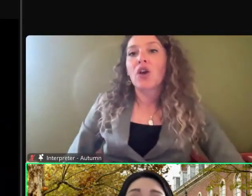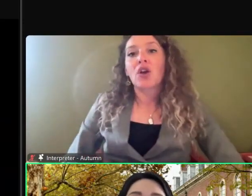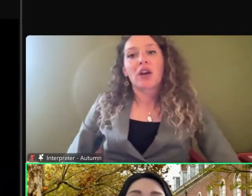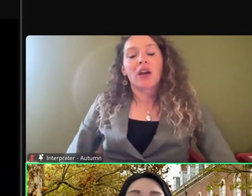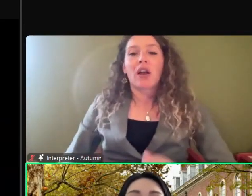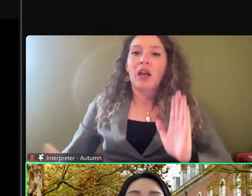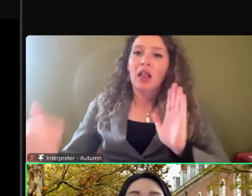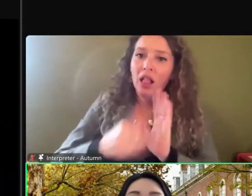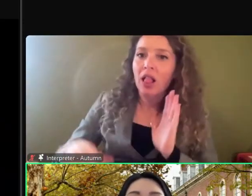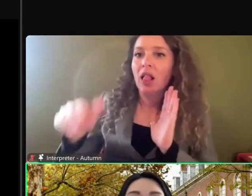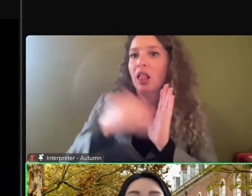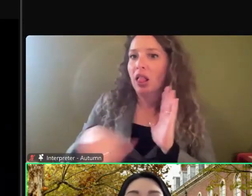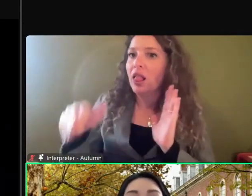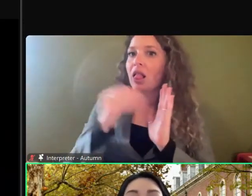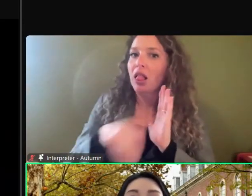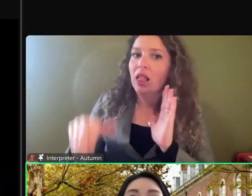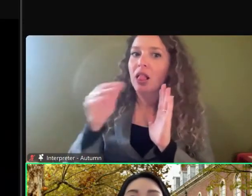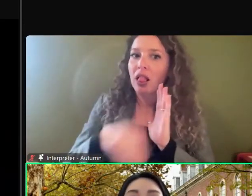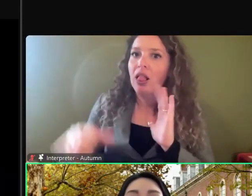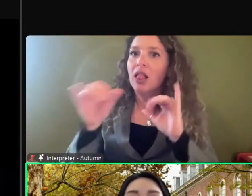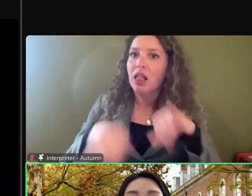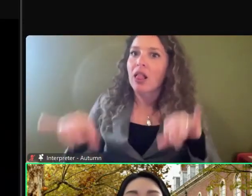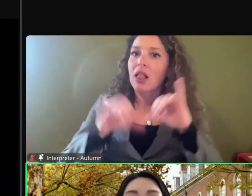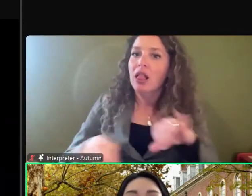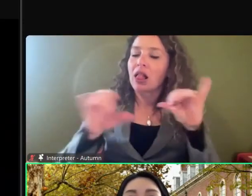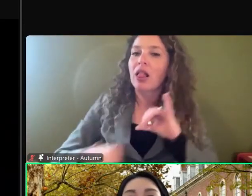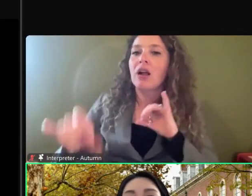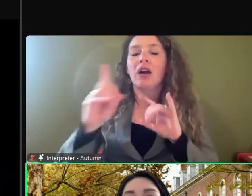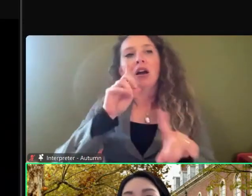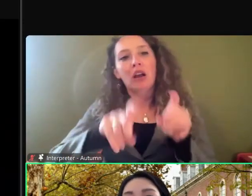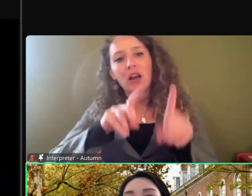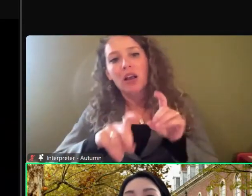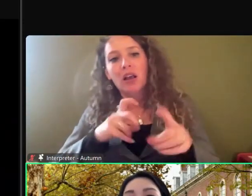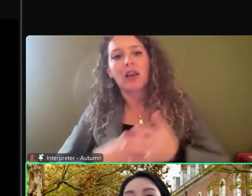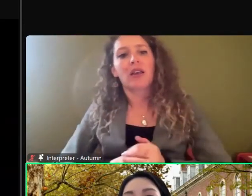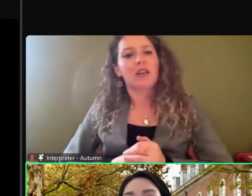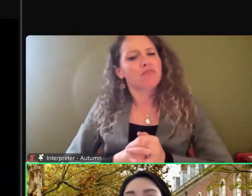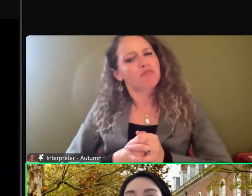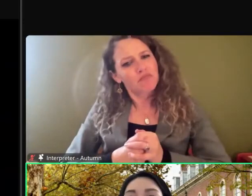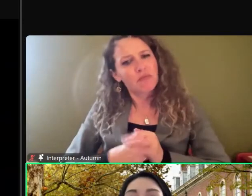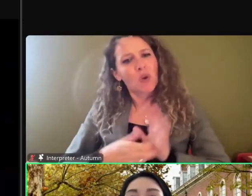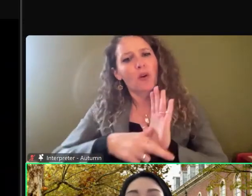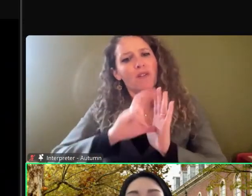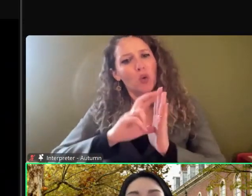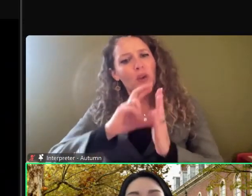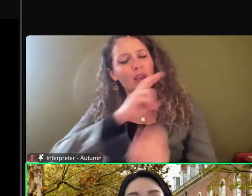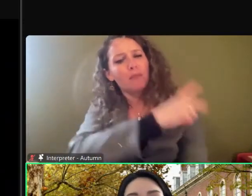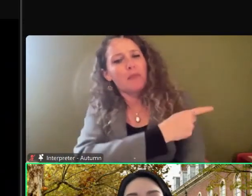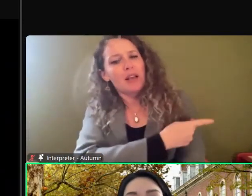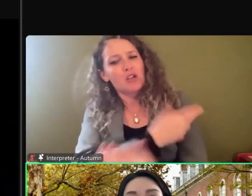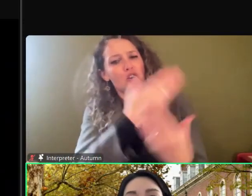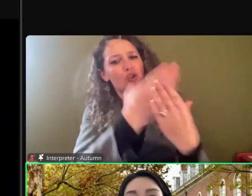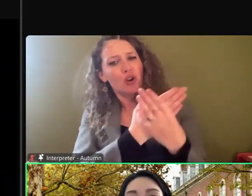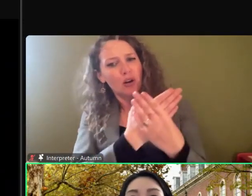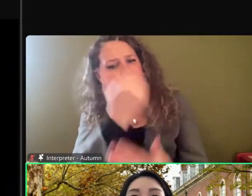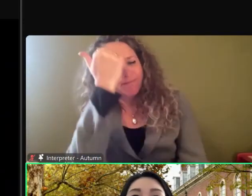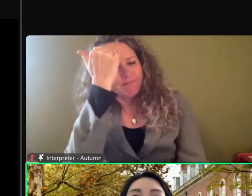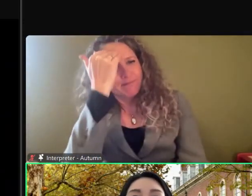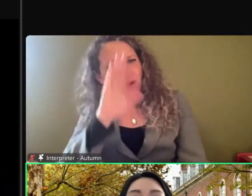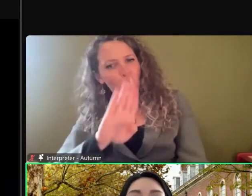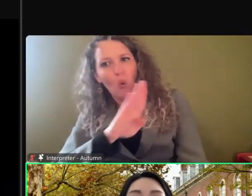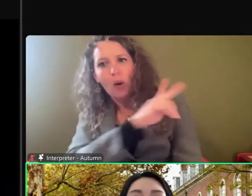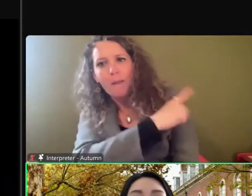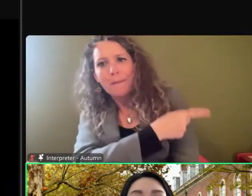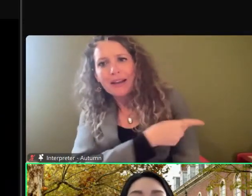asked repeatedly. Reviewing a patient's charts and familiarizing oneself with essential patient